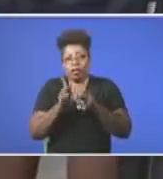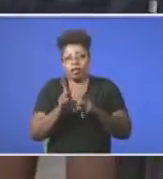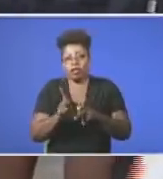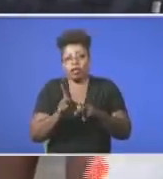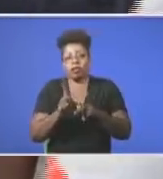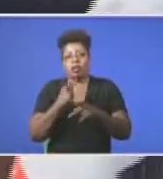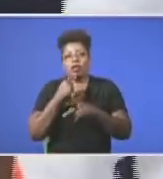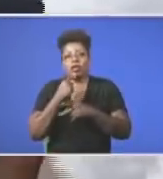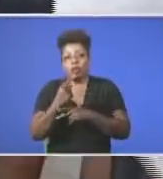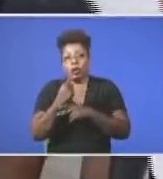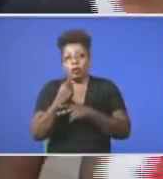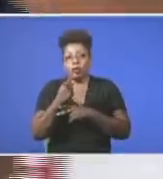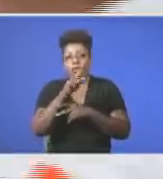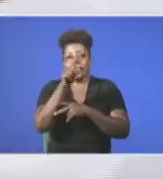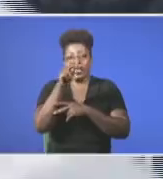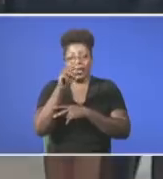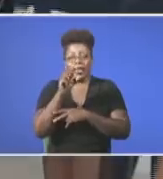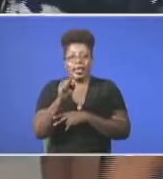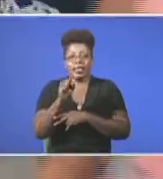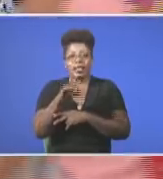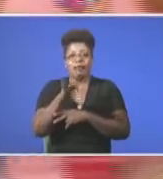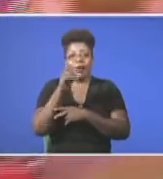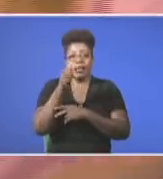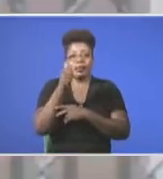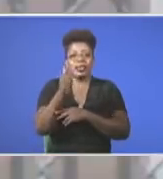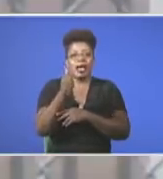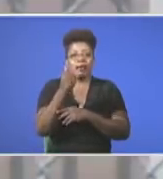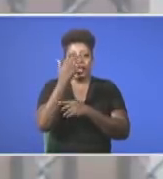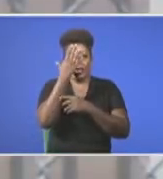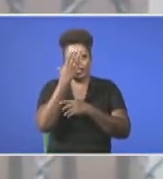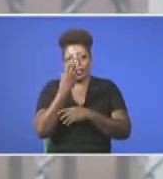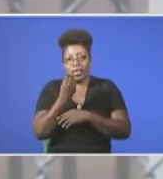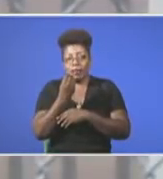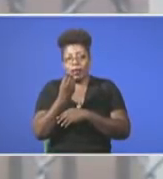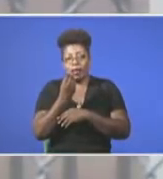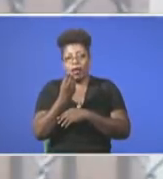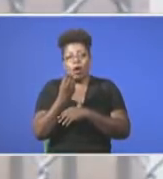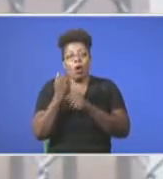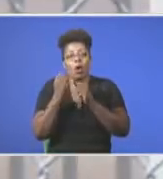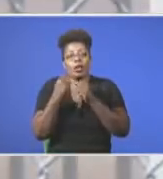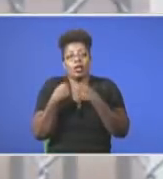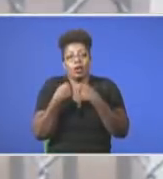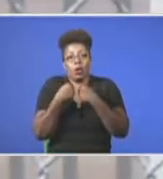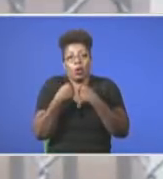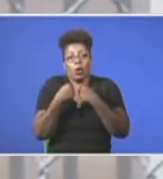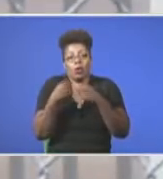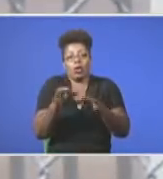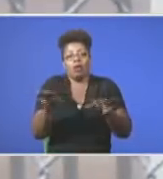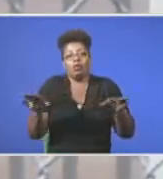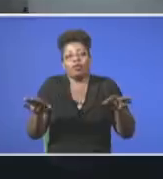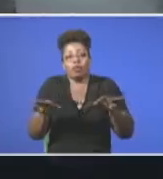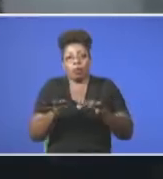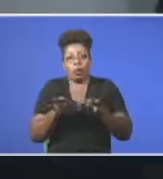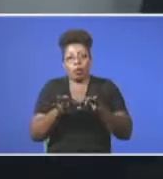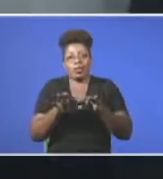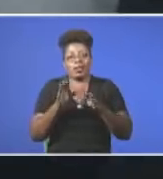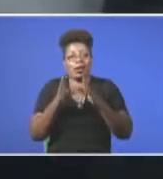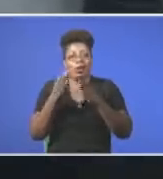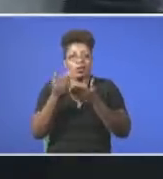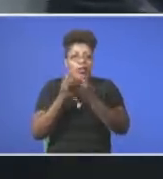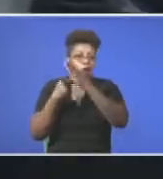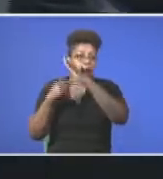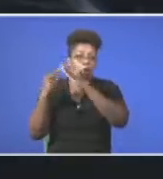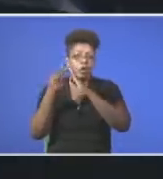anonymous told our news team that they found themselves either sleeping on cold floors at the airport's departure lounge and in hotels for